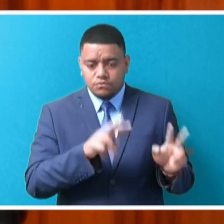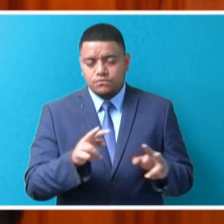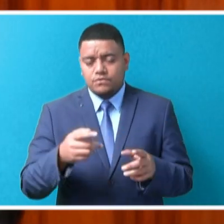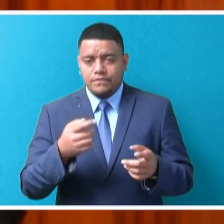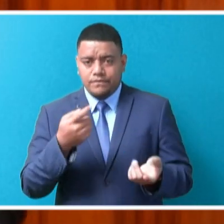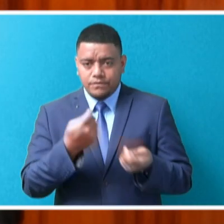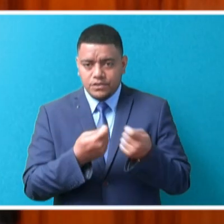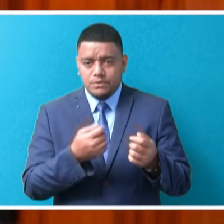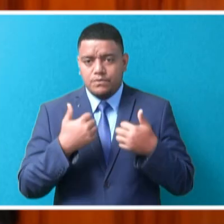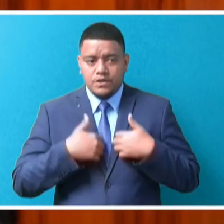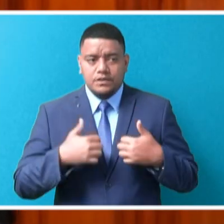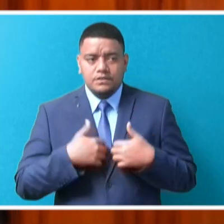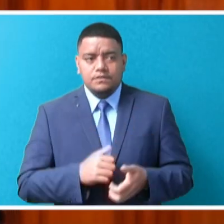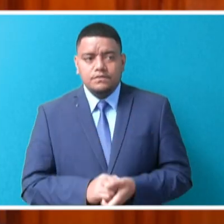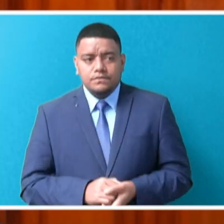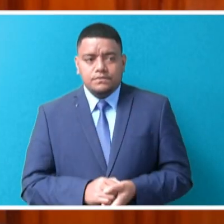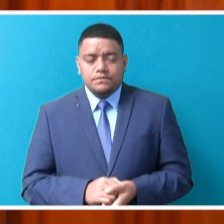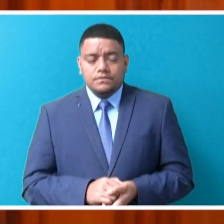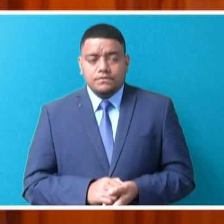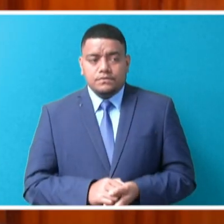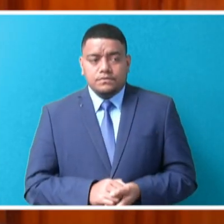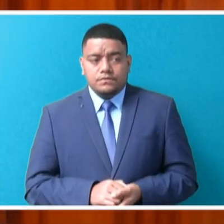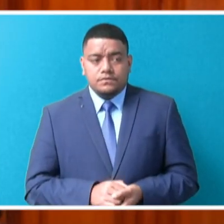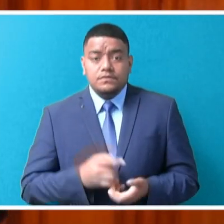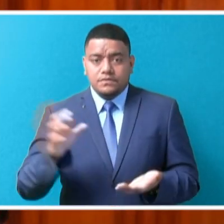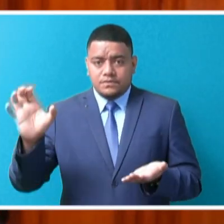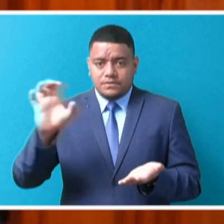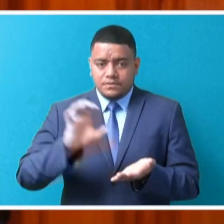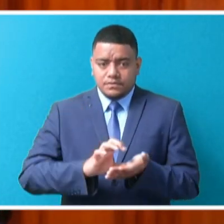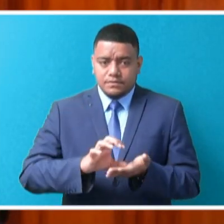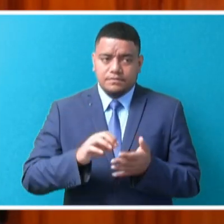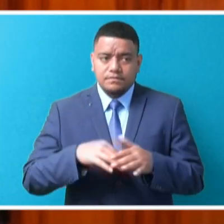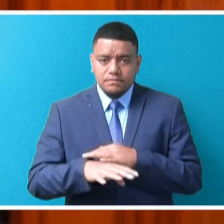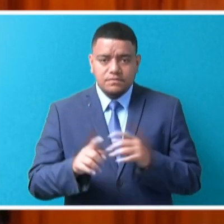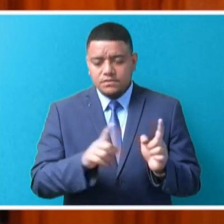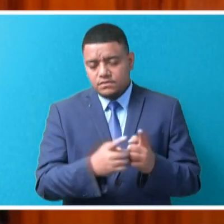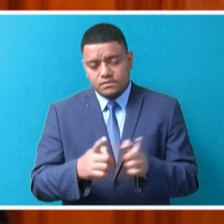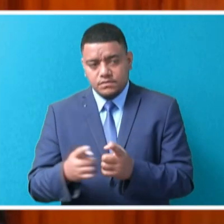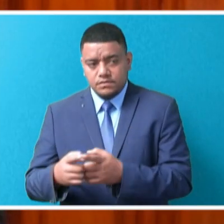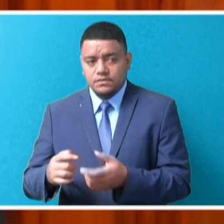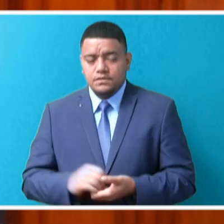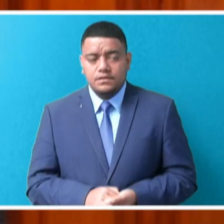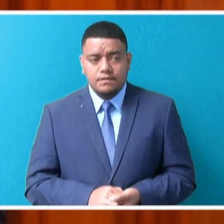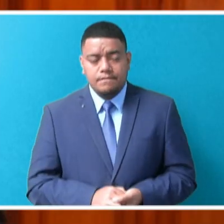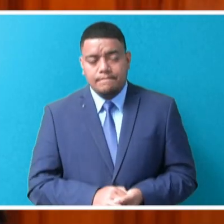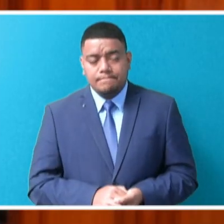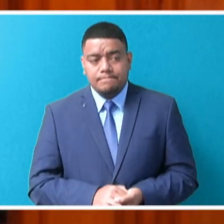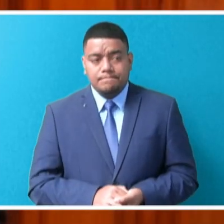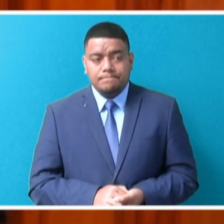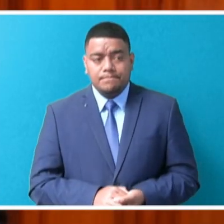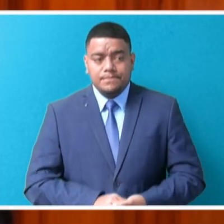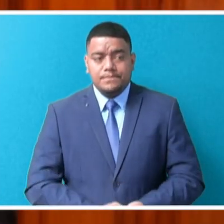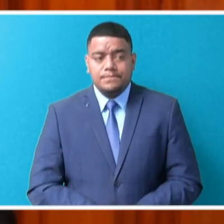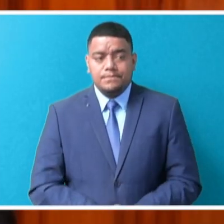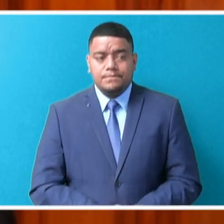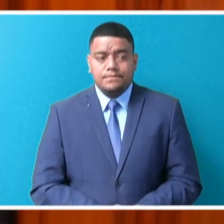exports, improving feed formulation, investing in value-added industries, and building traceability systems that guarantee